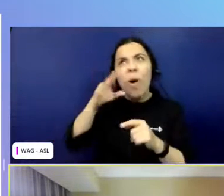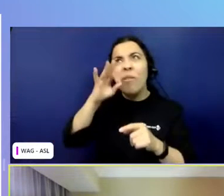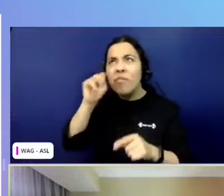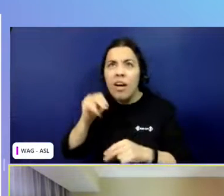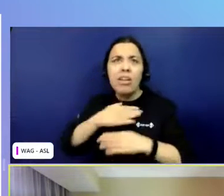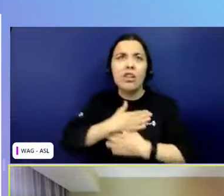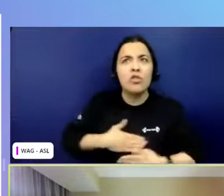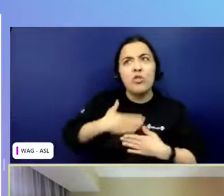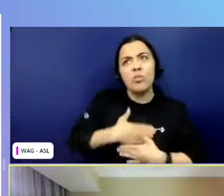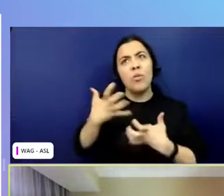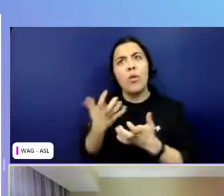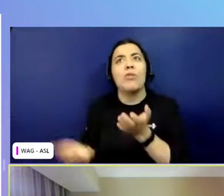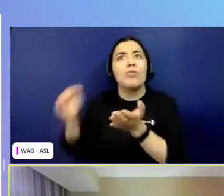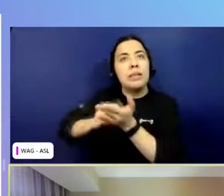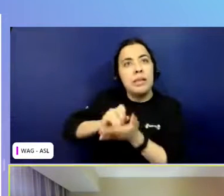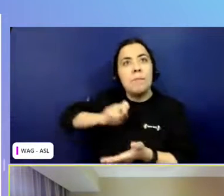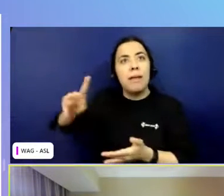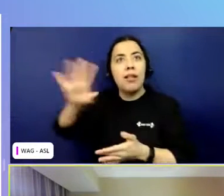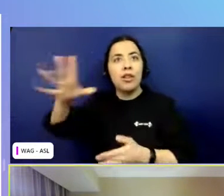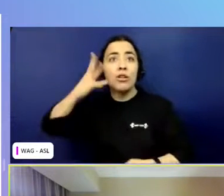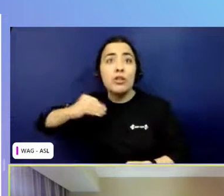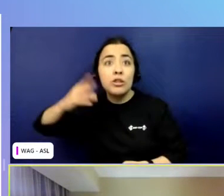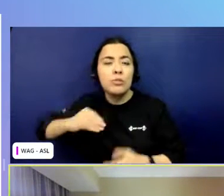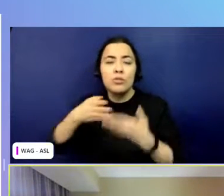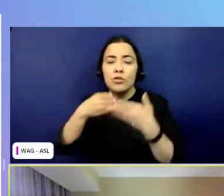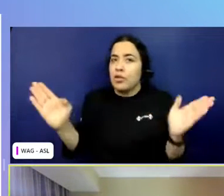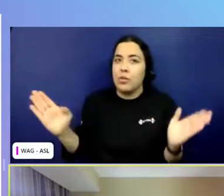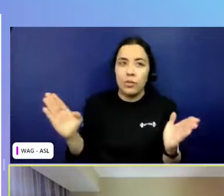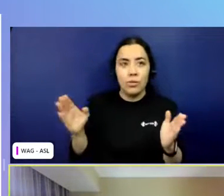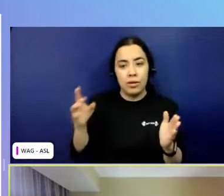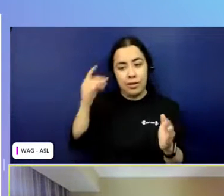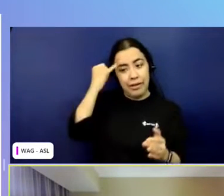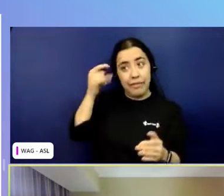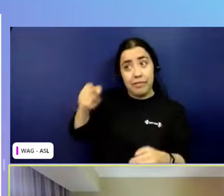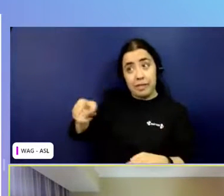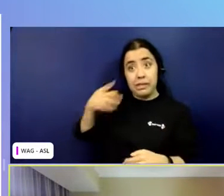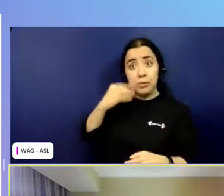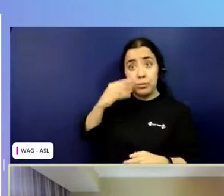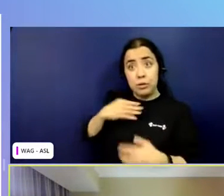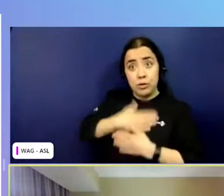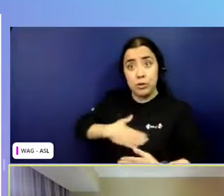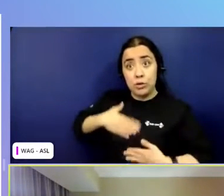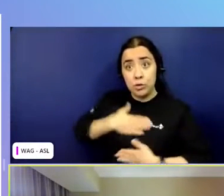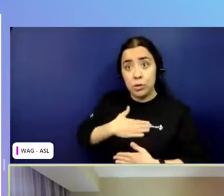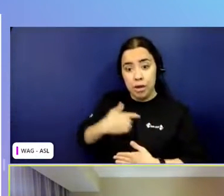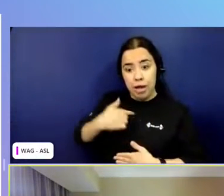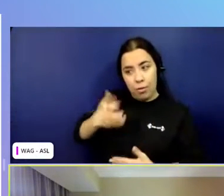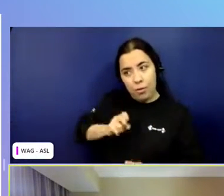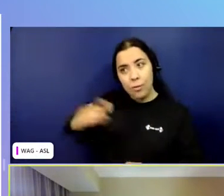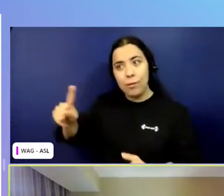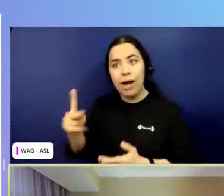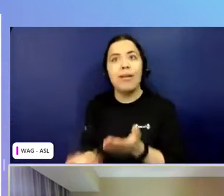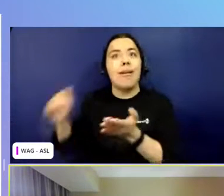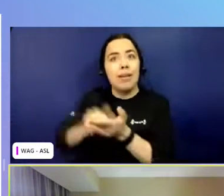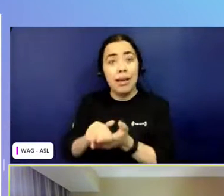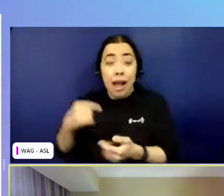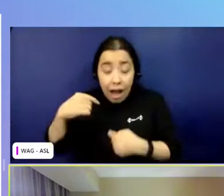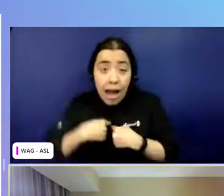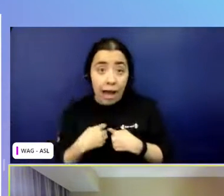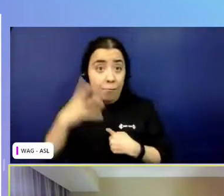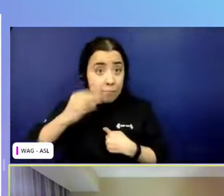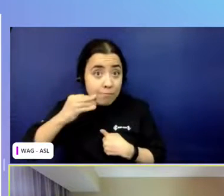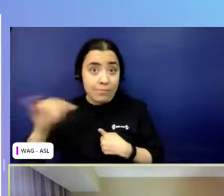return to or repeat experiences in general that they find enjoyable? I do. I hope others